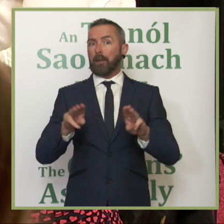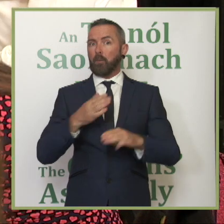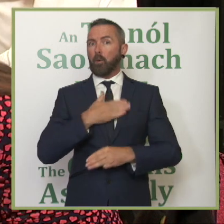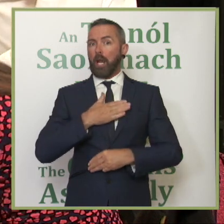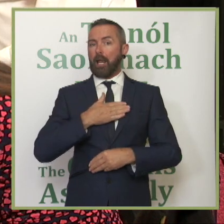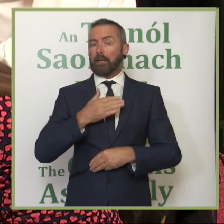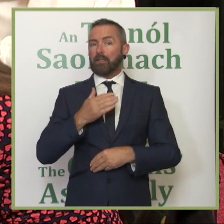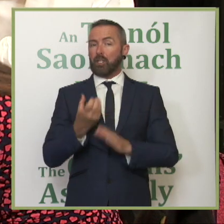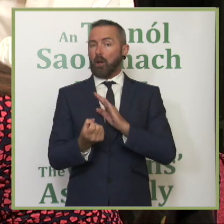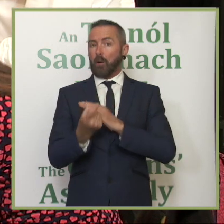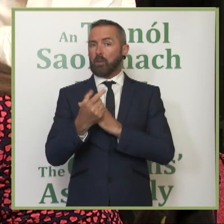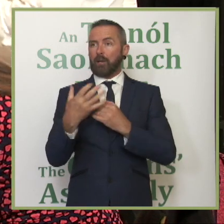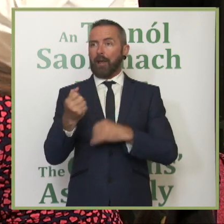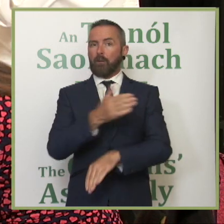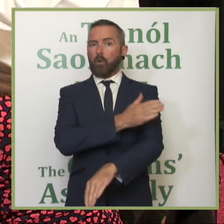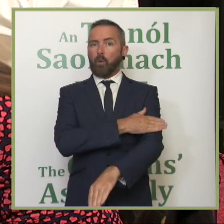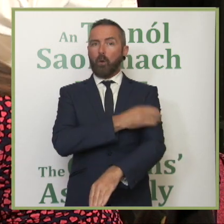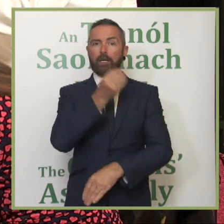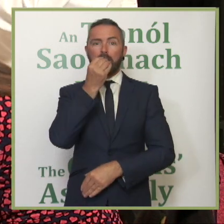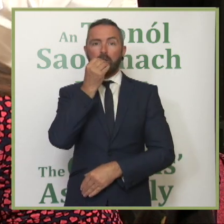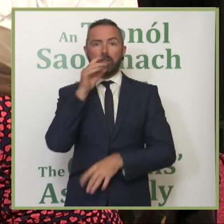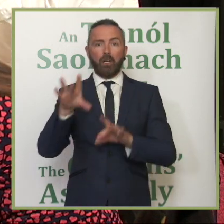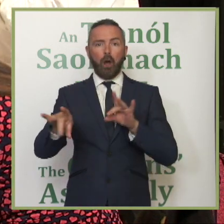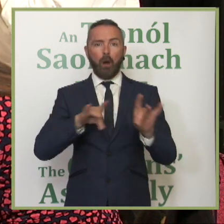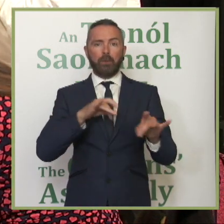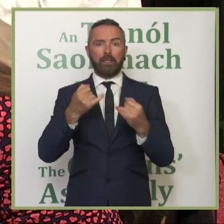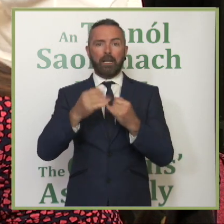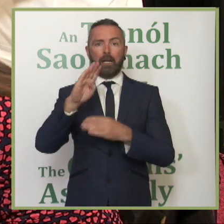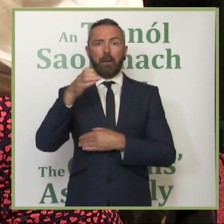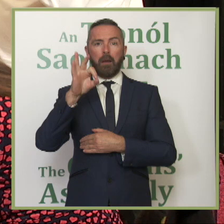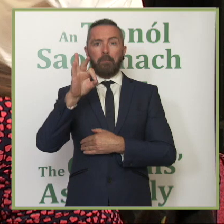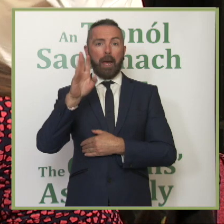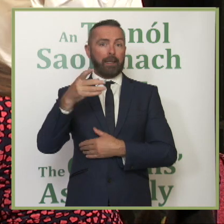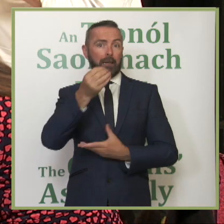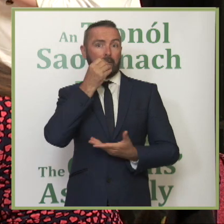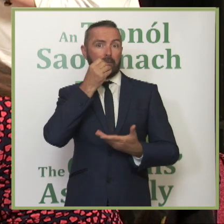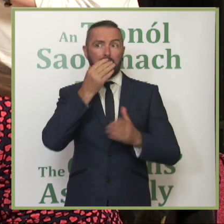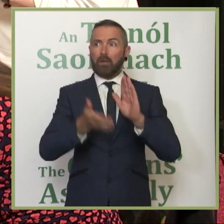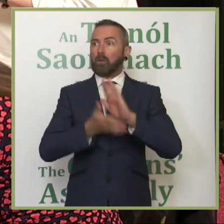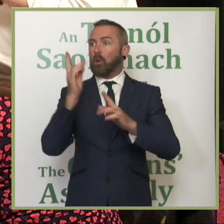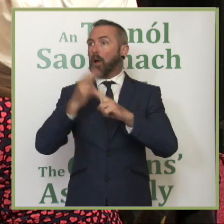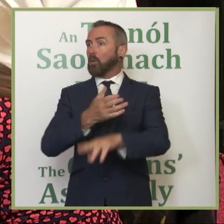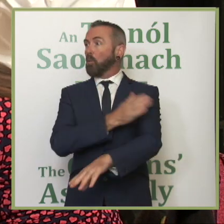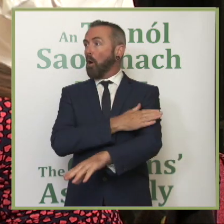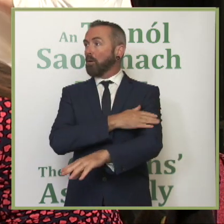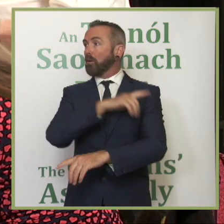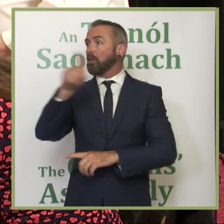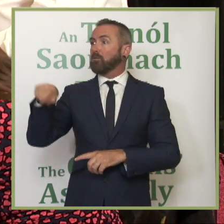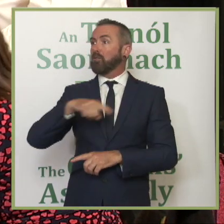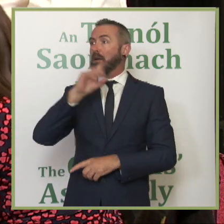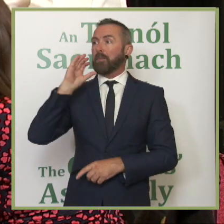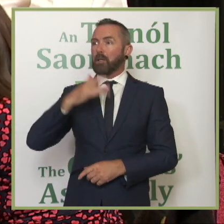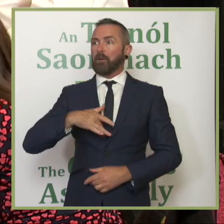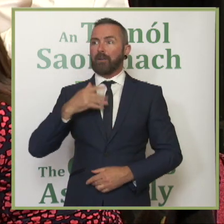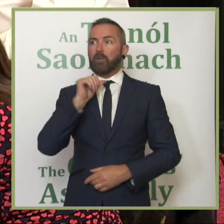a walking lunch option, i.e. a lunch bag that could be given to us, so we can take a bit of fresh air as well, because we felt that